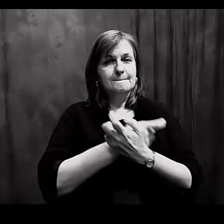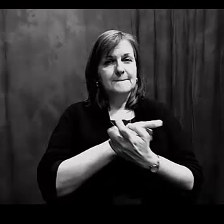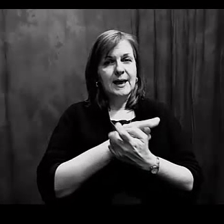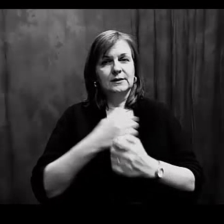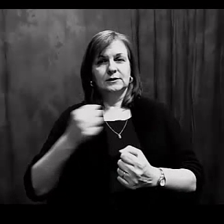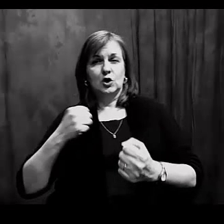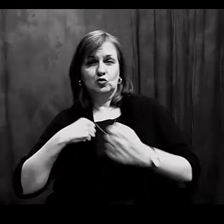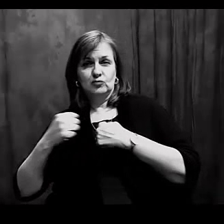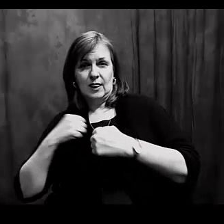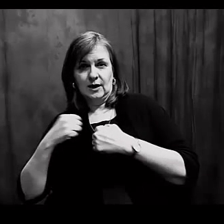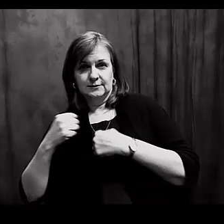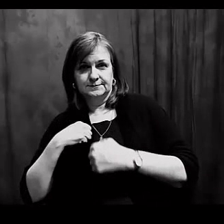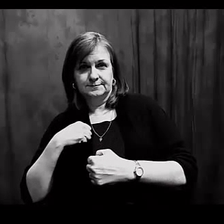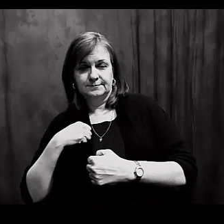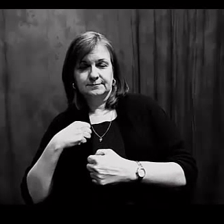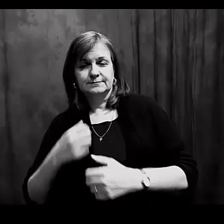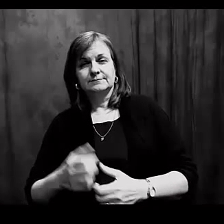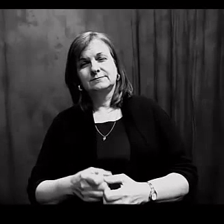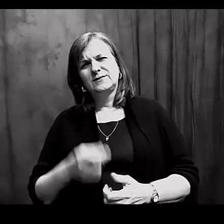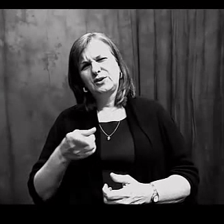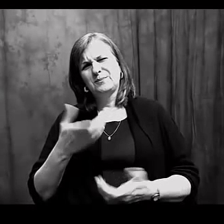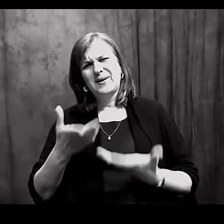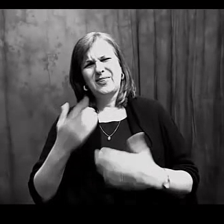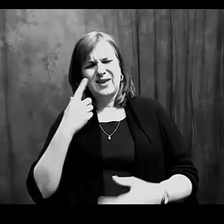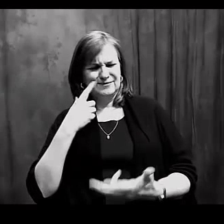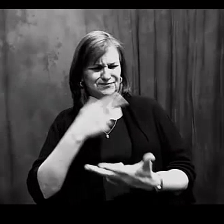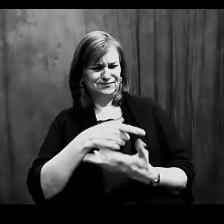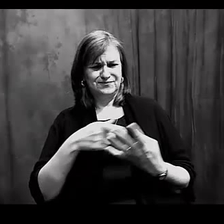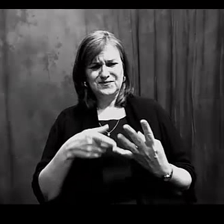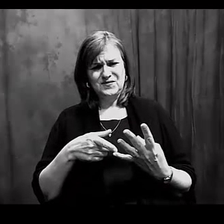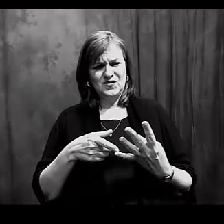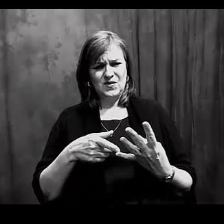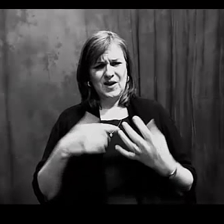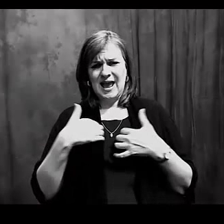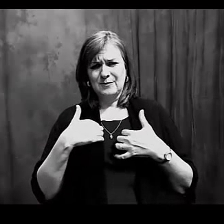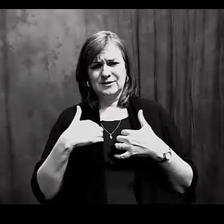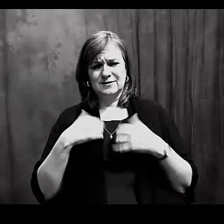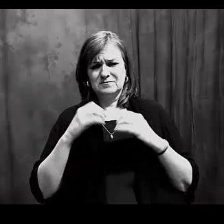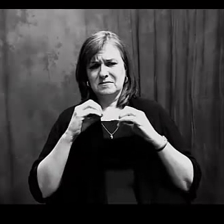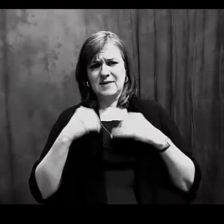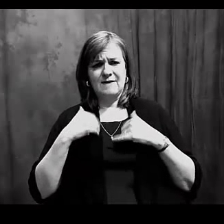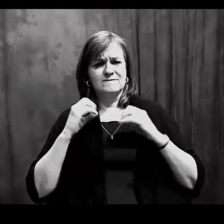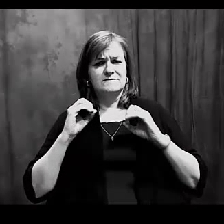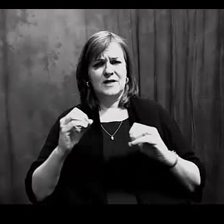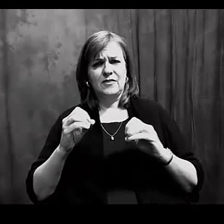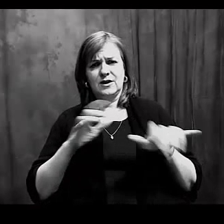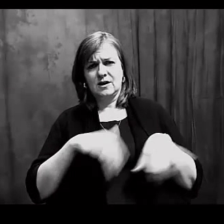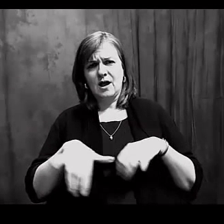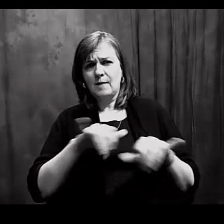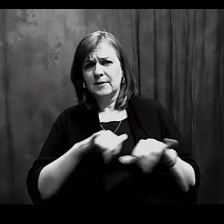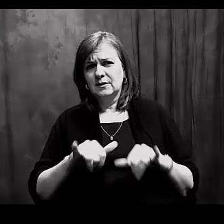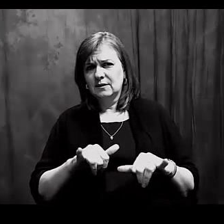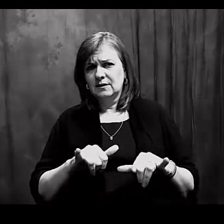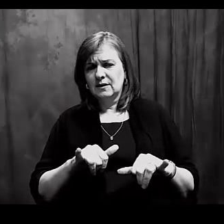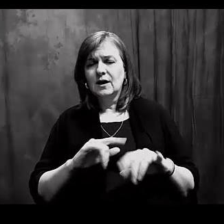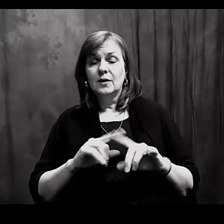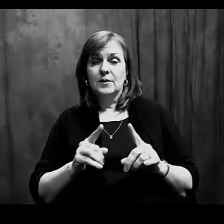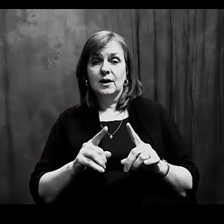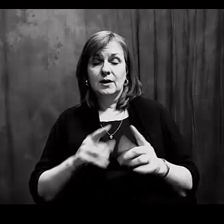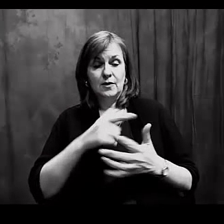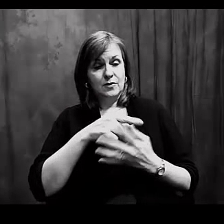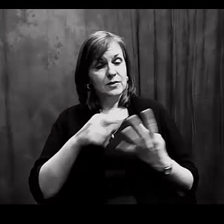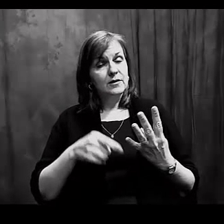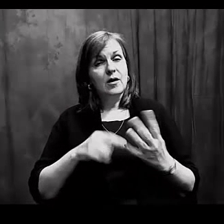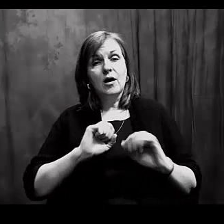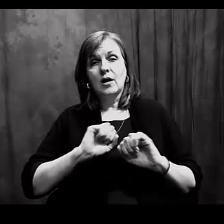a bat, and a gorilla. Well, you might not think that those things have anything in common whatsoever, but we'll look